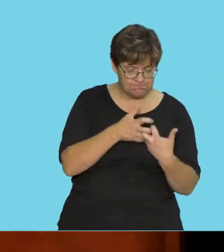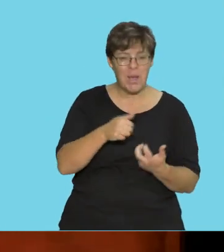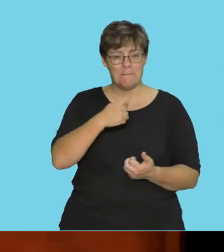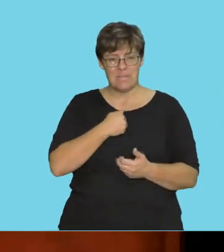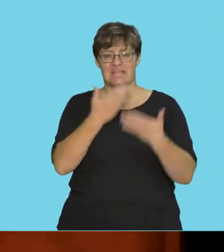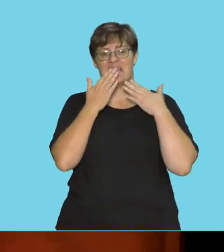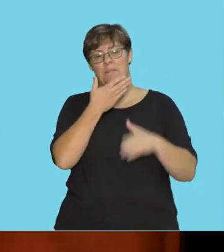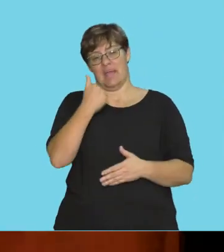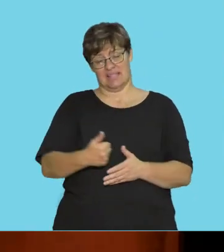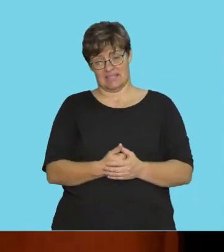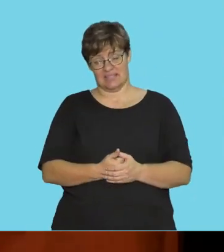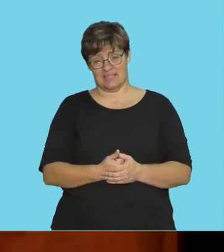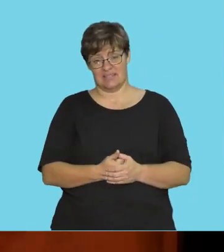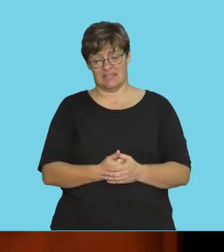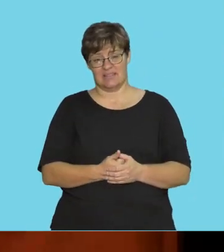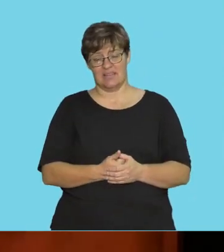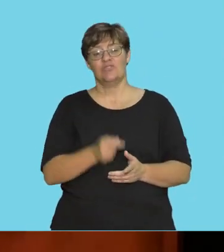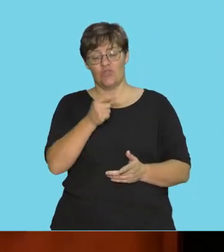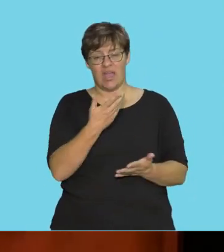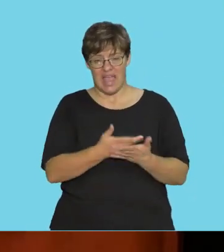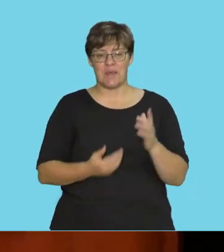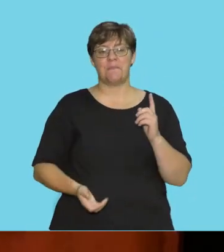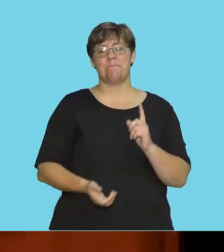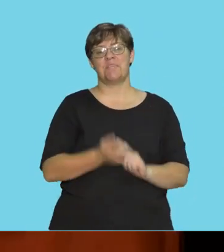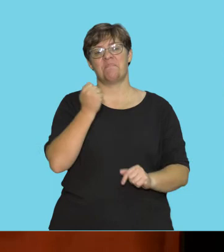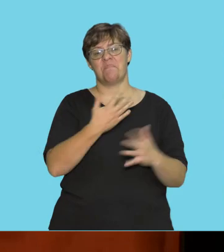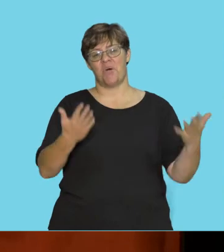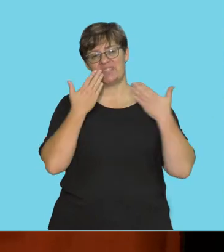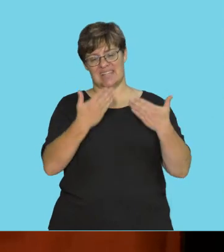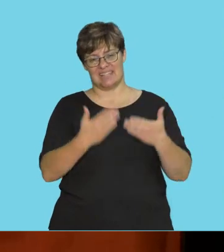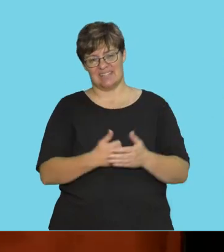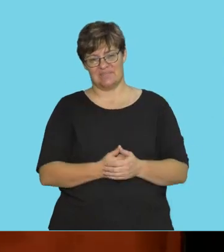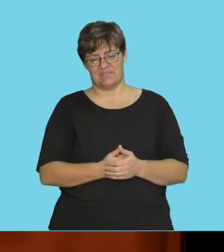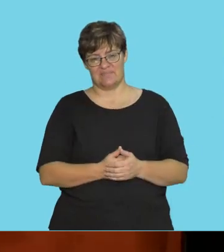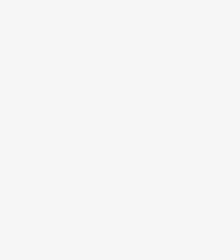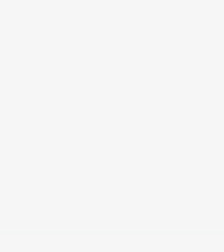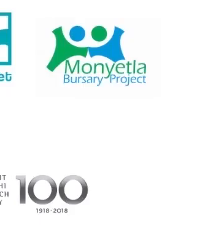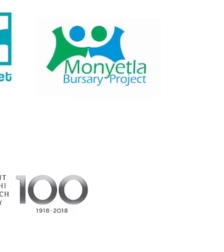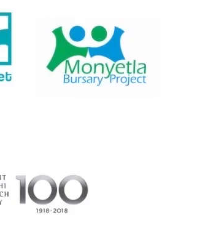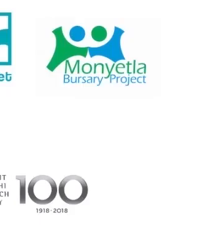you study the best to get the most out of your studying?